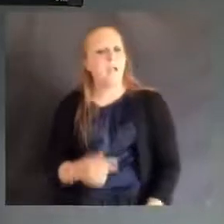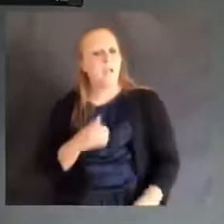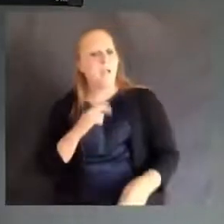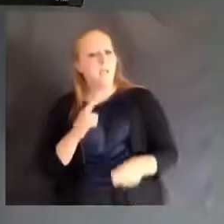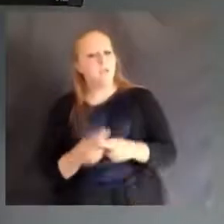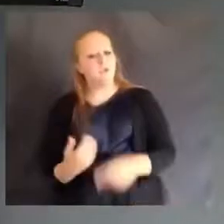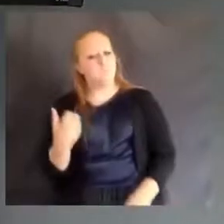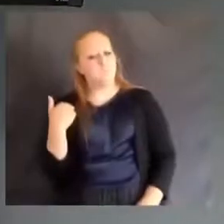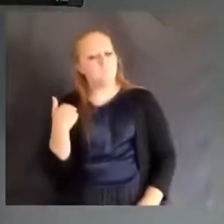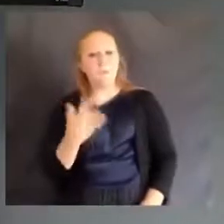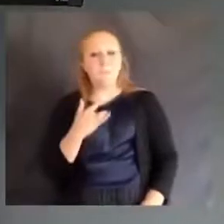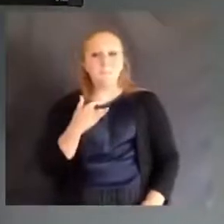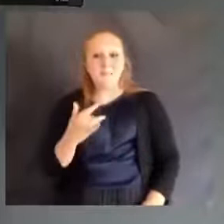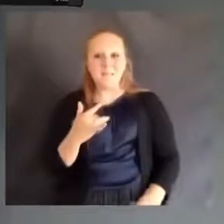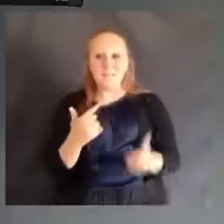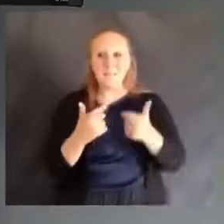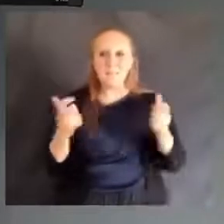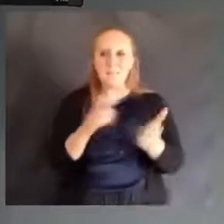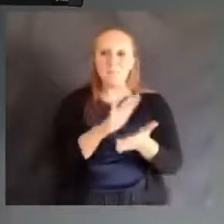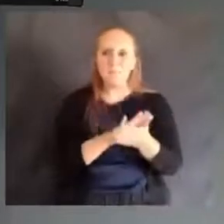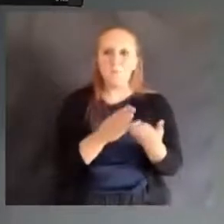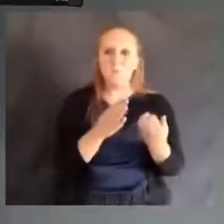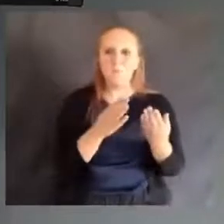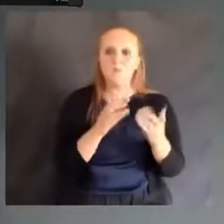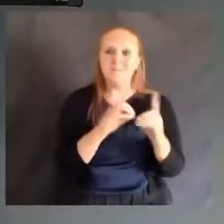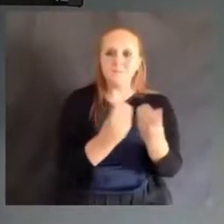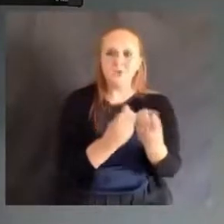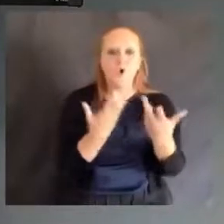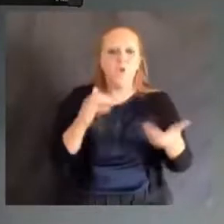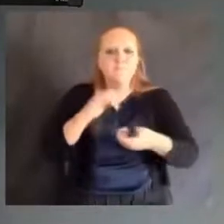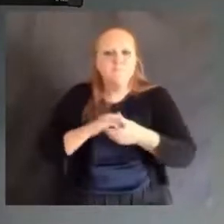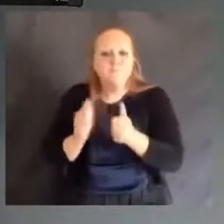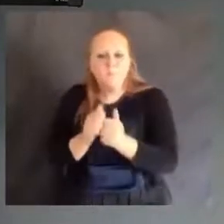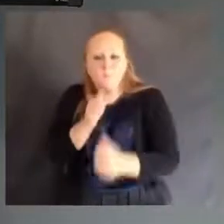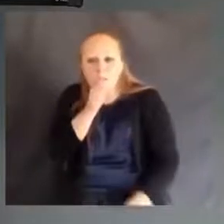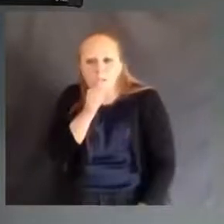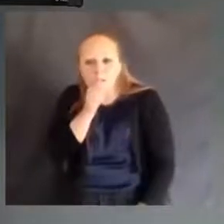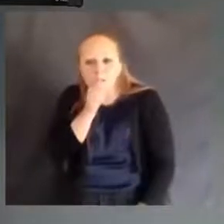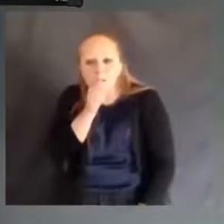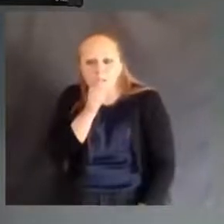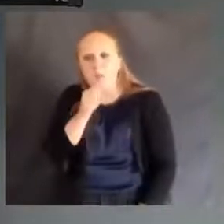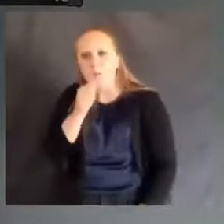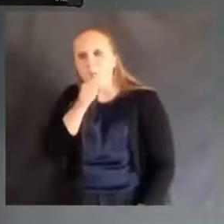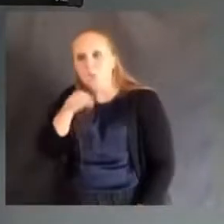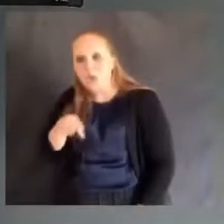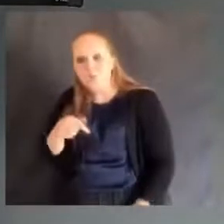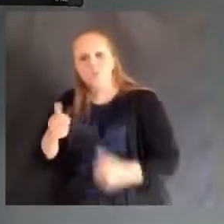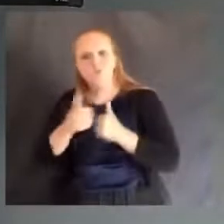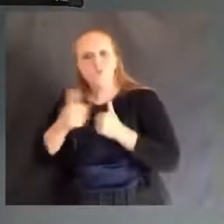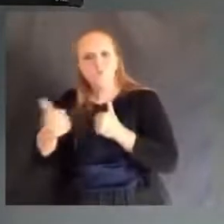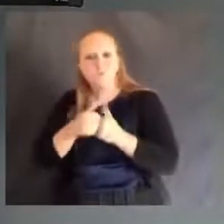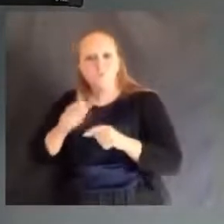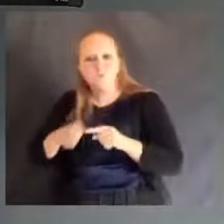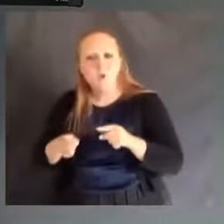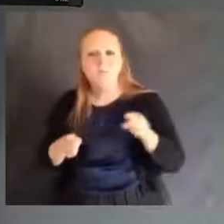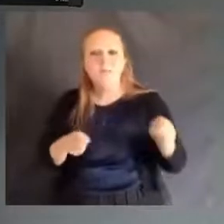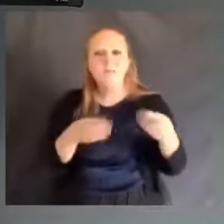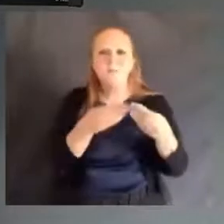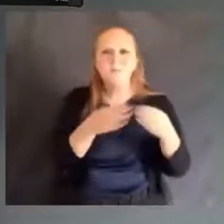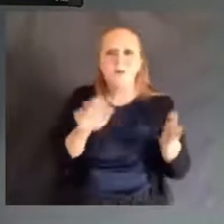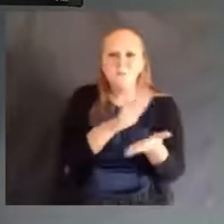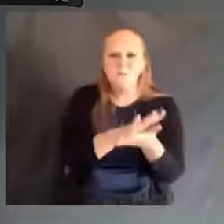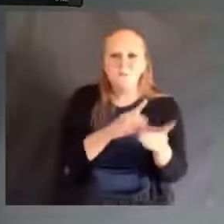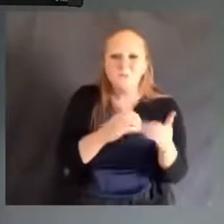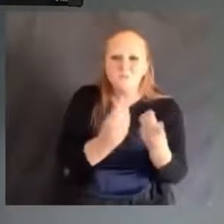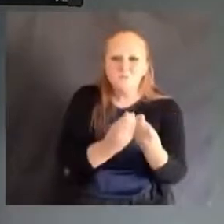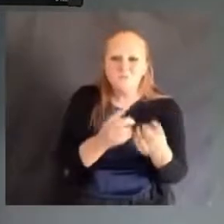district will work with these schools because transportation, for instance, is something that the public district provides to private schools. So you need to work those sort of issues out,